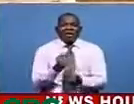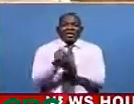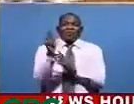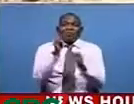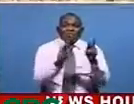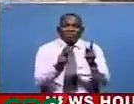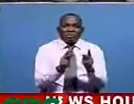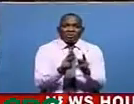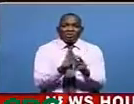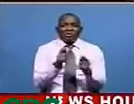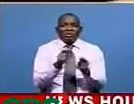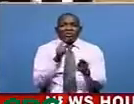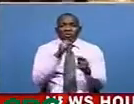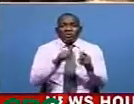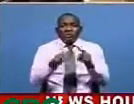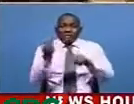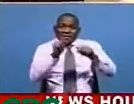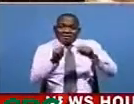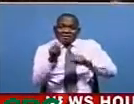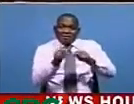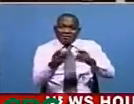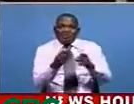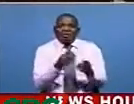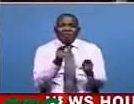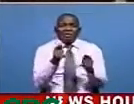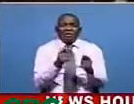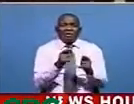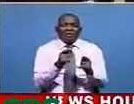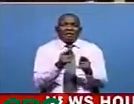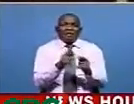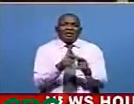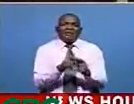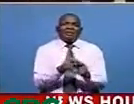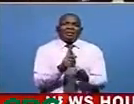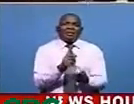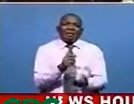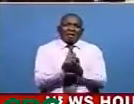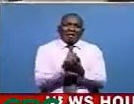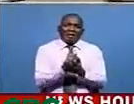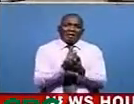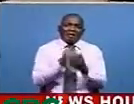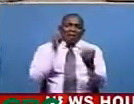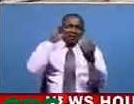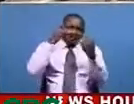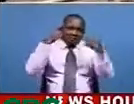people like him in the technical sector to pull their expertise to drive the country to its desired destination.